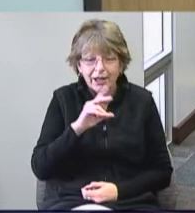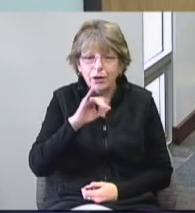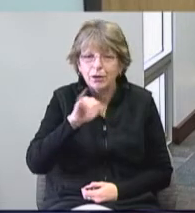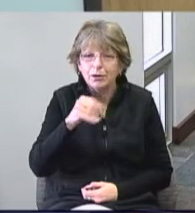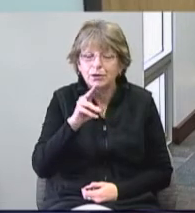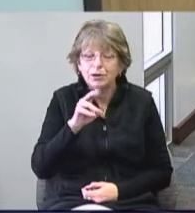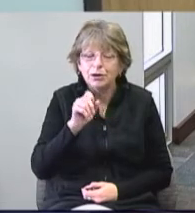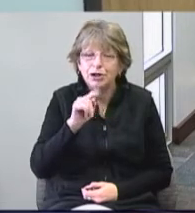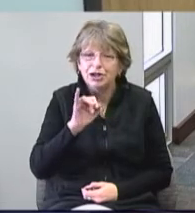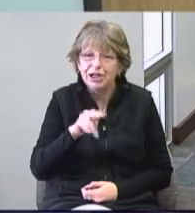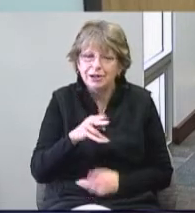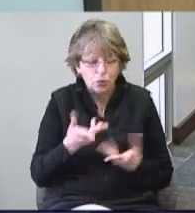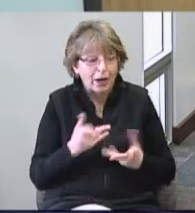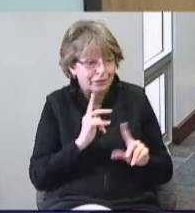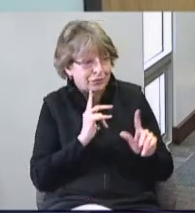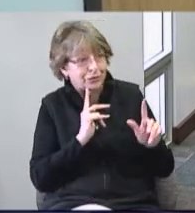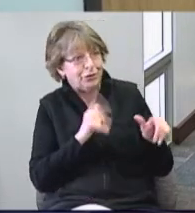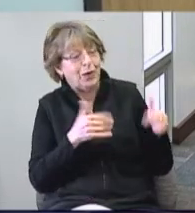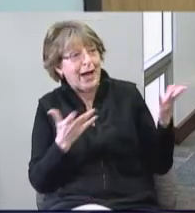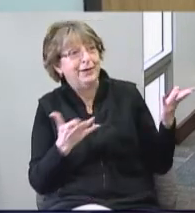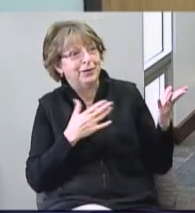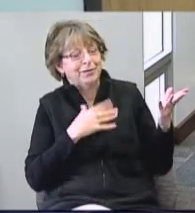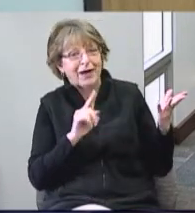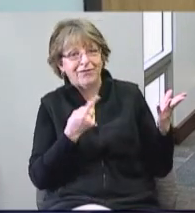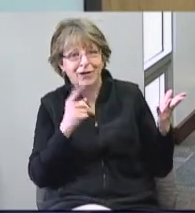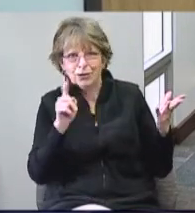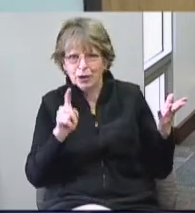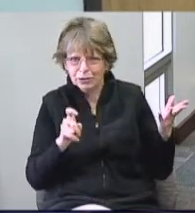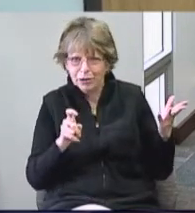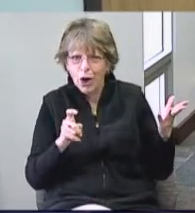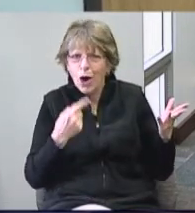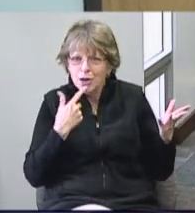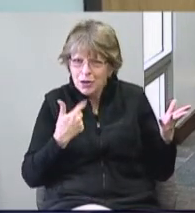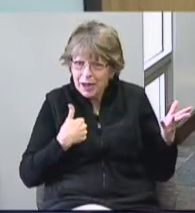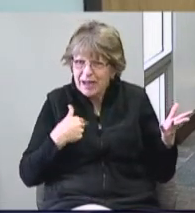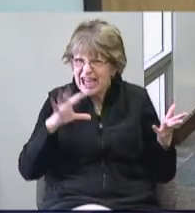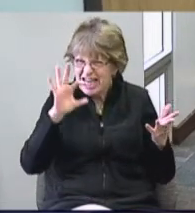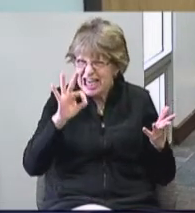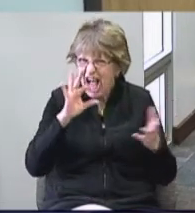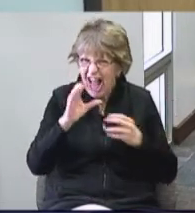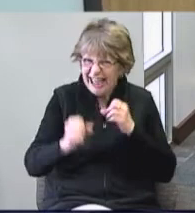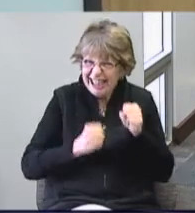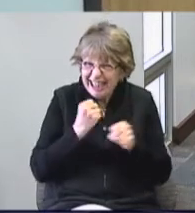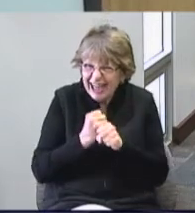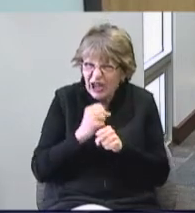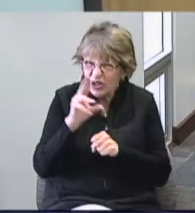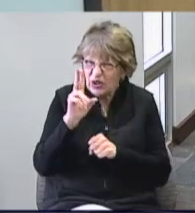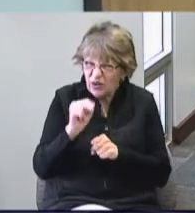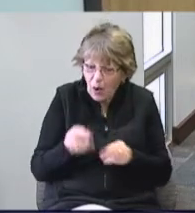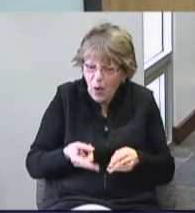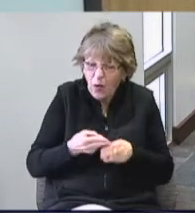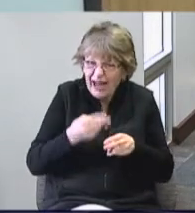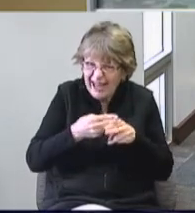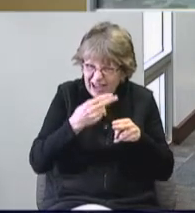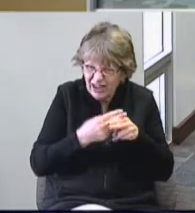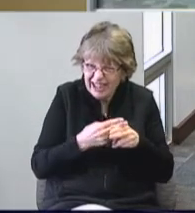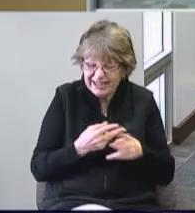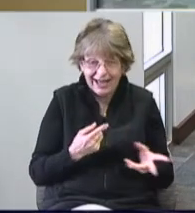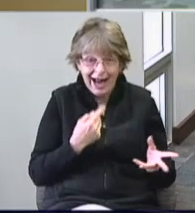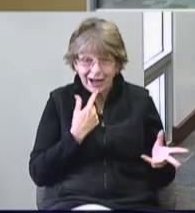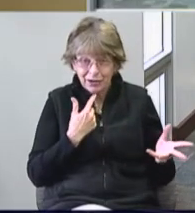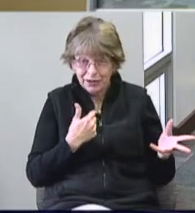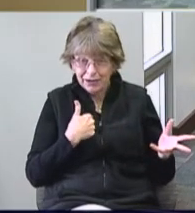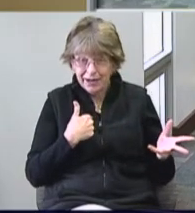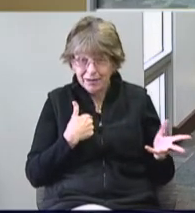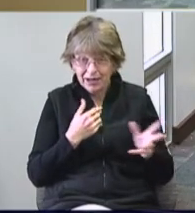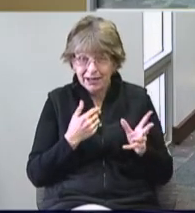you answered my first question, so you already answered. So it's been 9 years since there's been a rate increase, Correct. and you said that this makes us competitive with I our. think